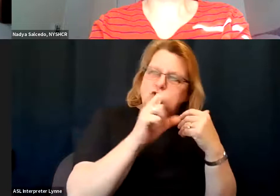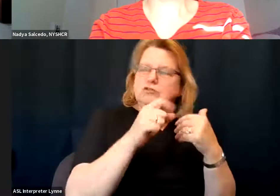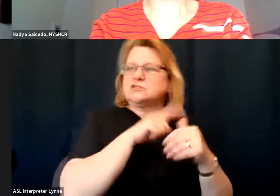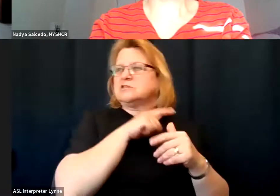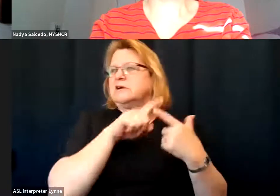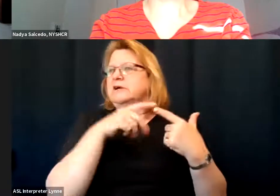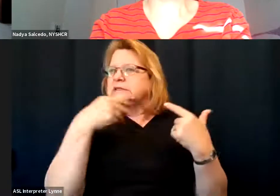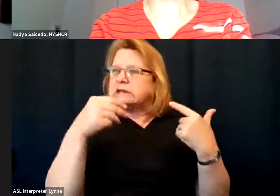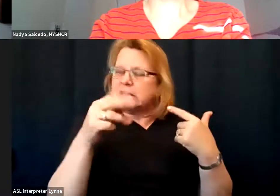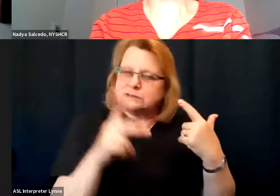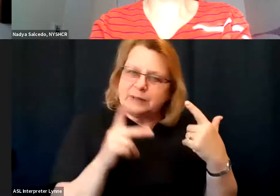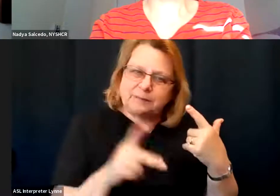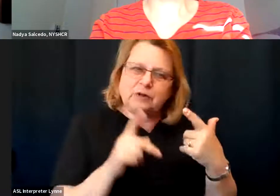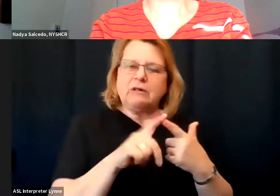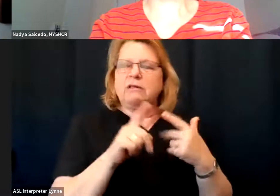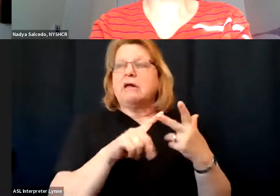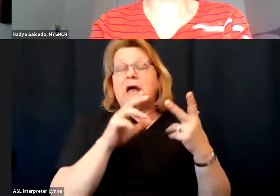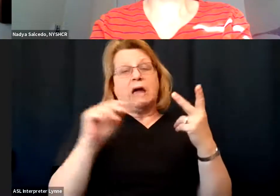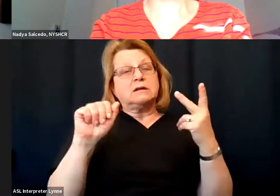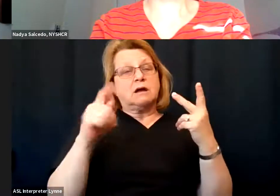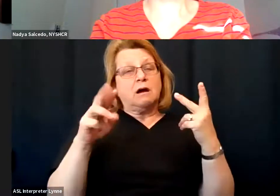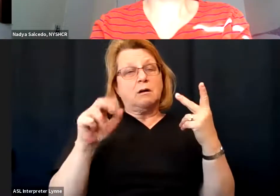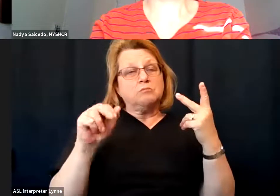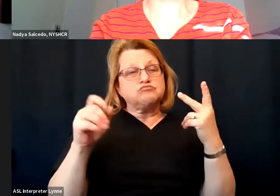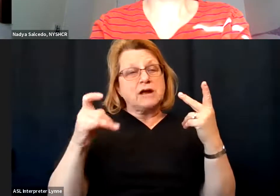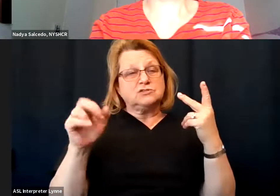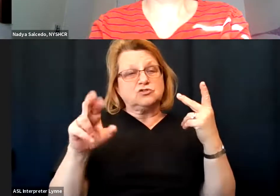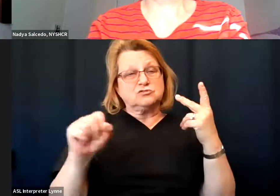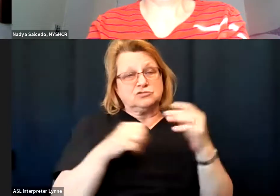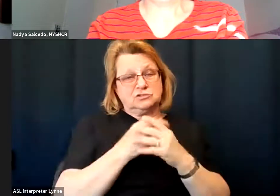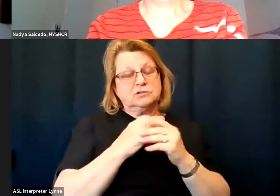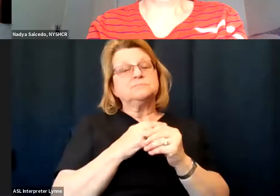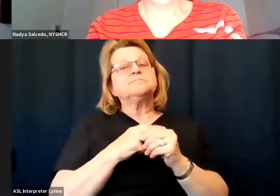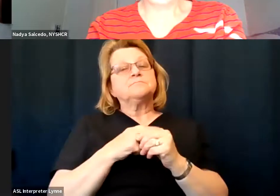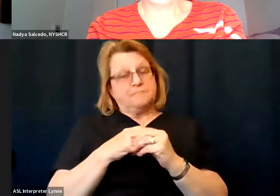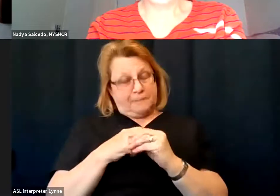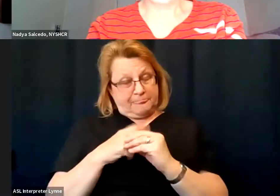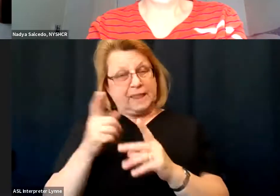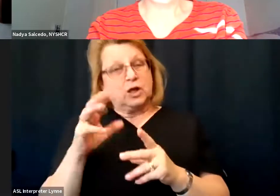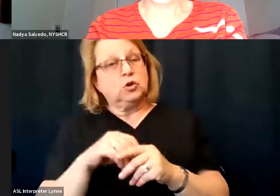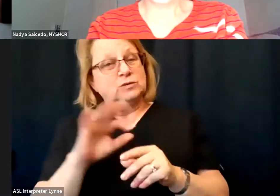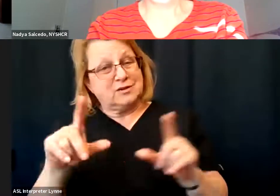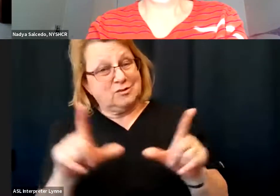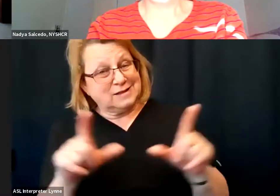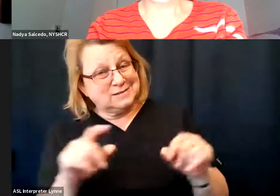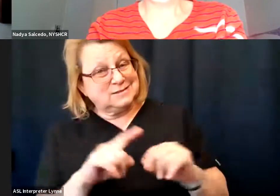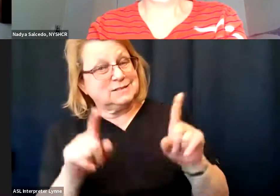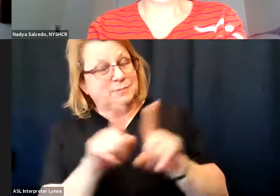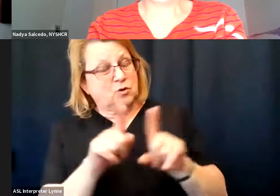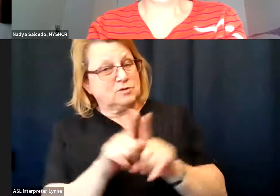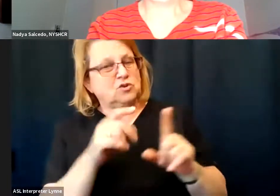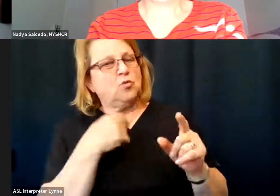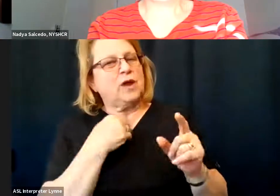estate salespeople, and real estate appraisers. In addition to issuing licenses, the Department of State has general enforcement